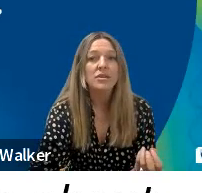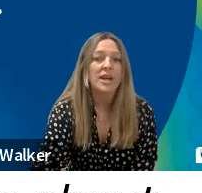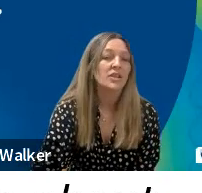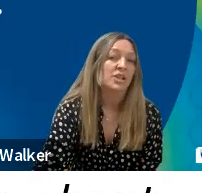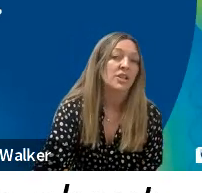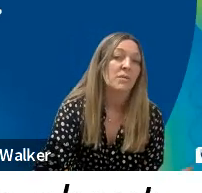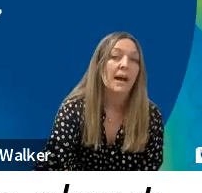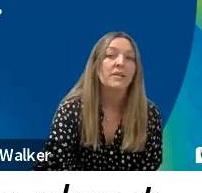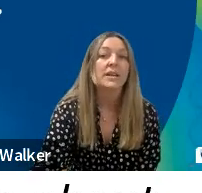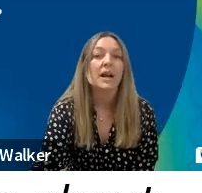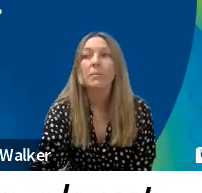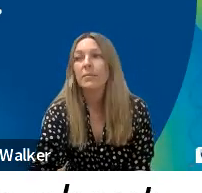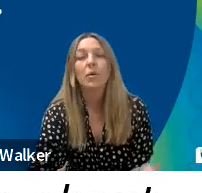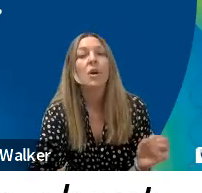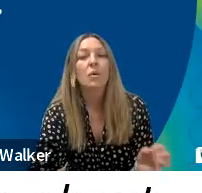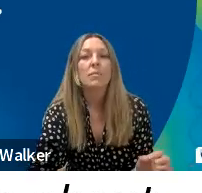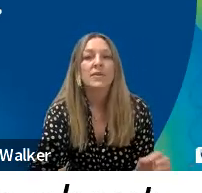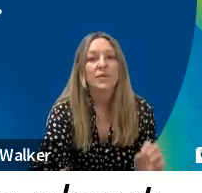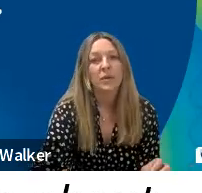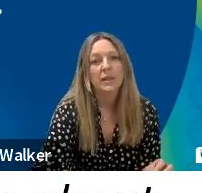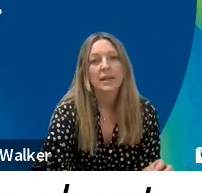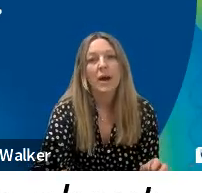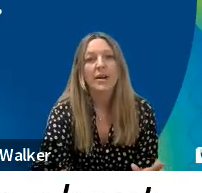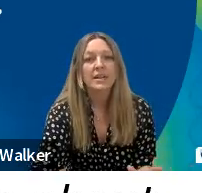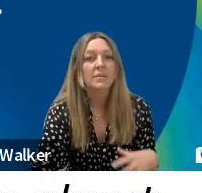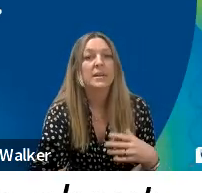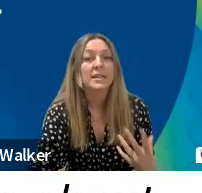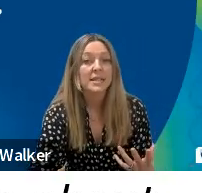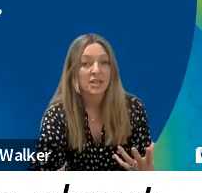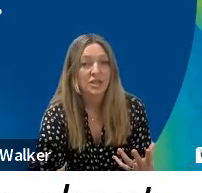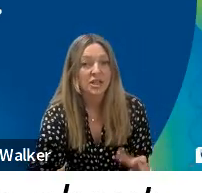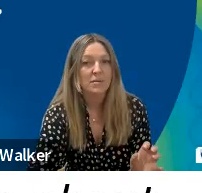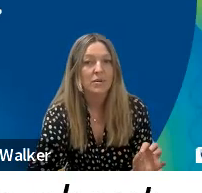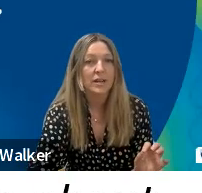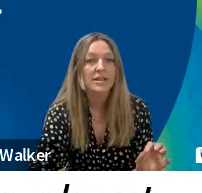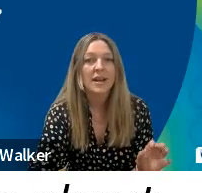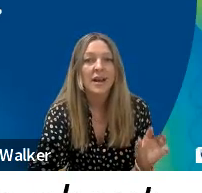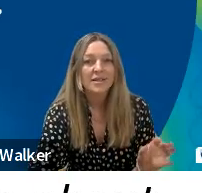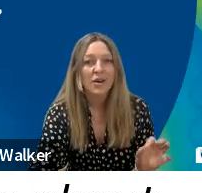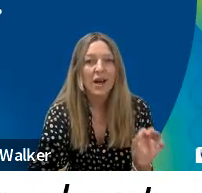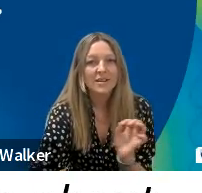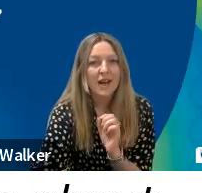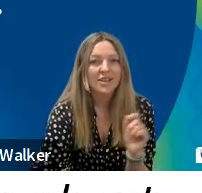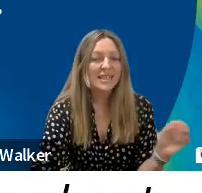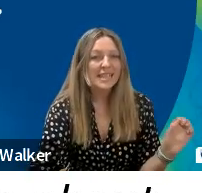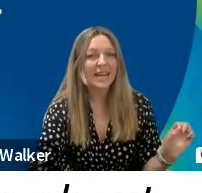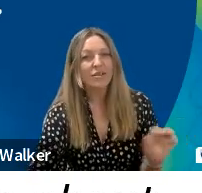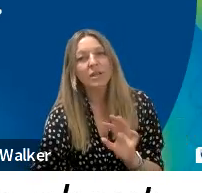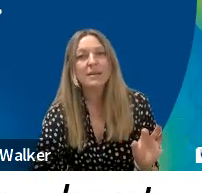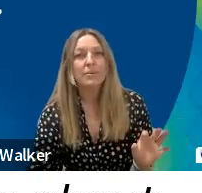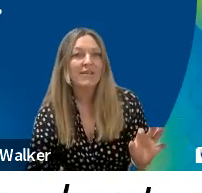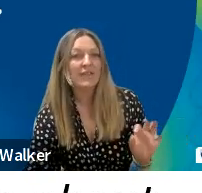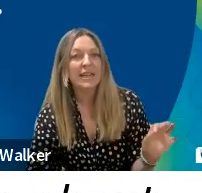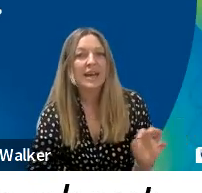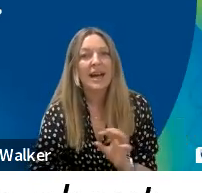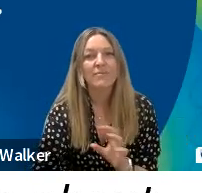cisgender girls and transgender non-binary young people were most frequently worried compared to cisgender boys. So I'll just take